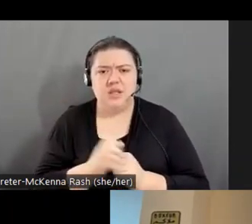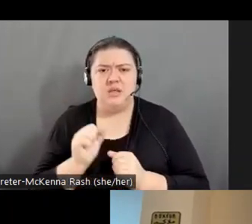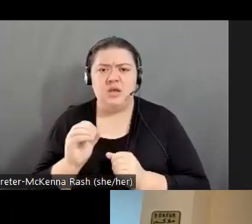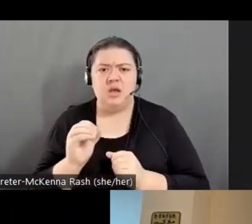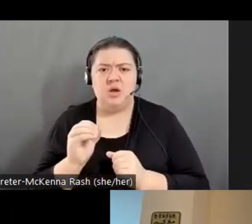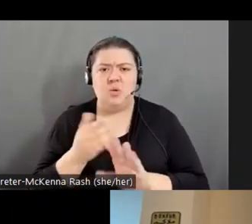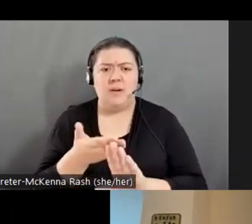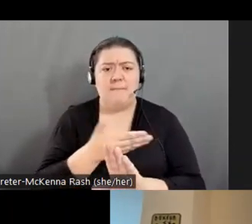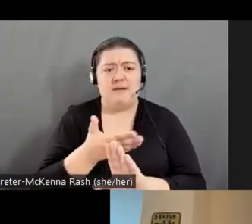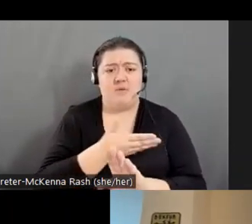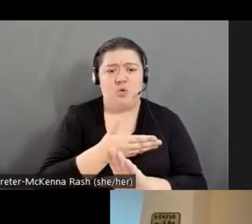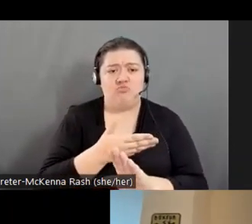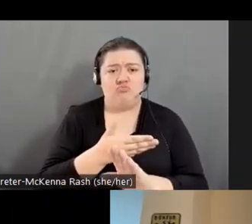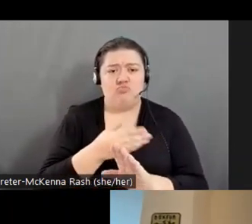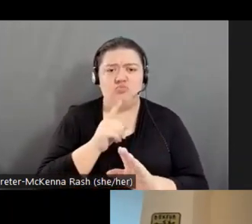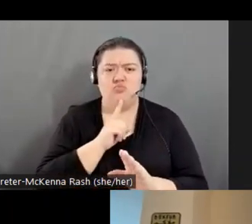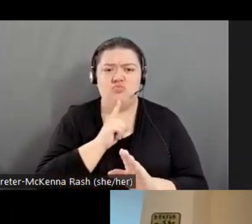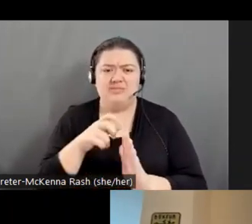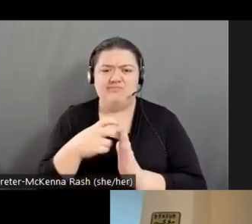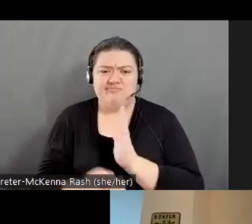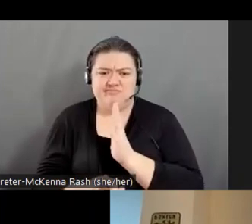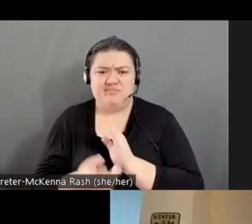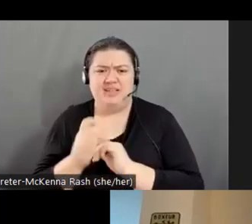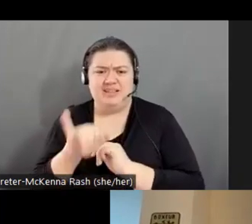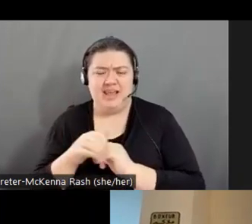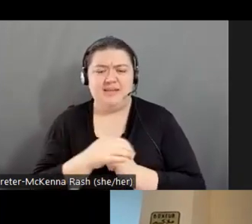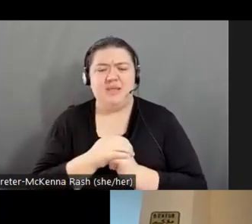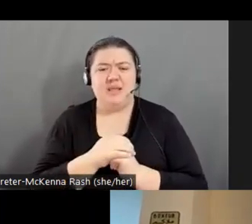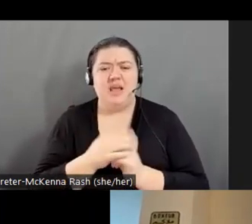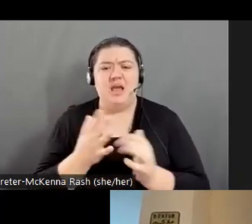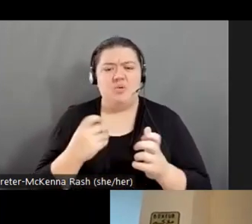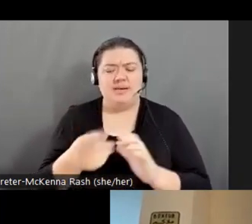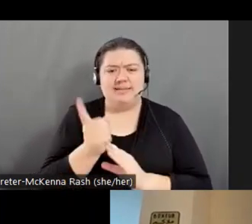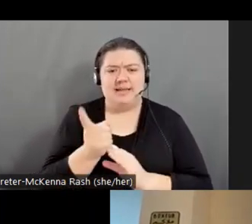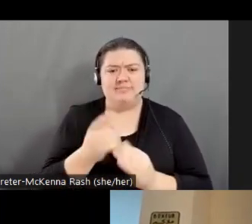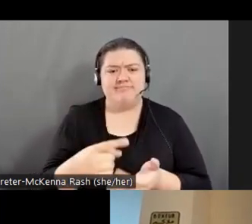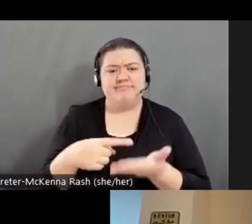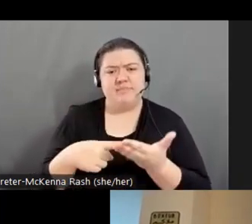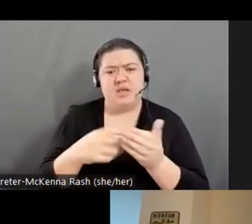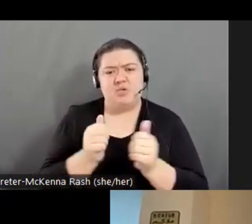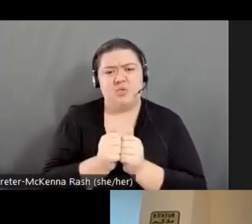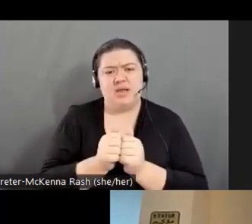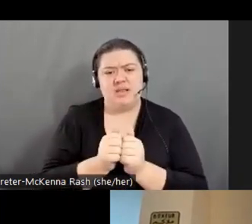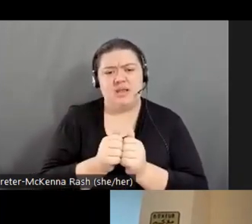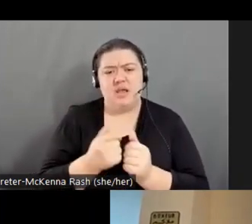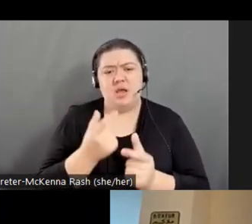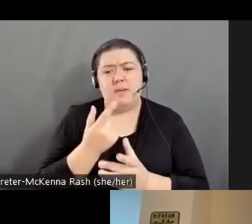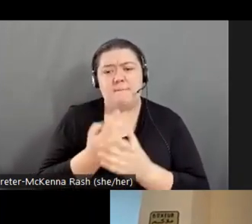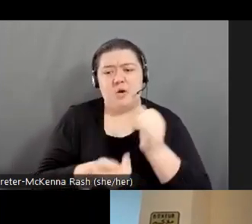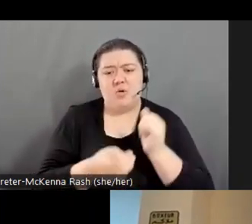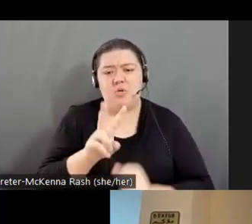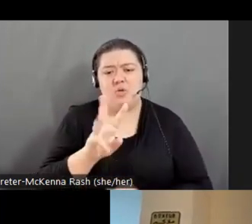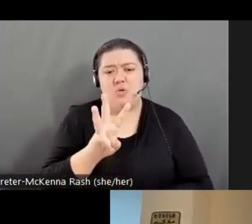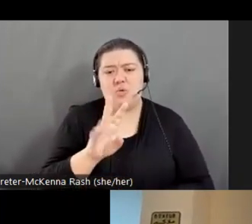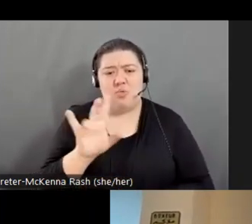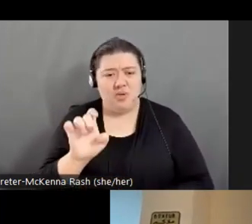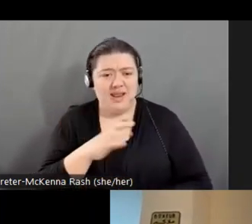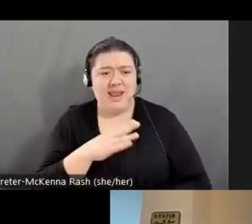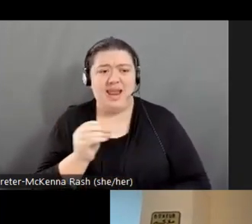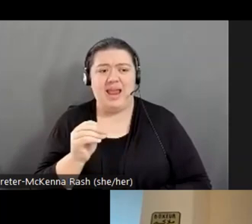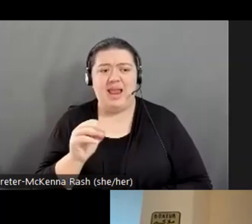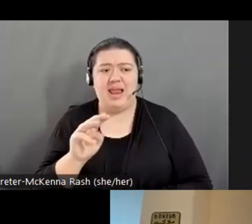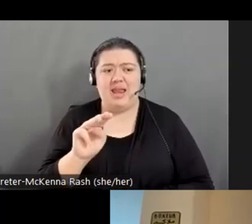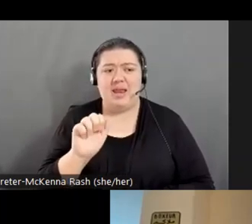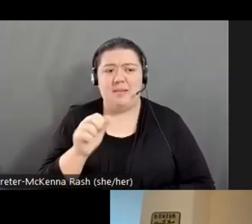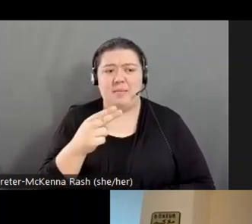But before we really get into that, I want to take a second to talk about with both Huli and Mahmoud about